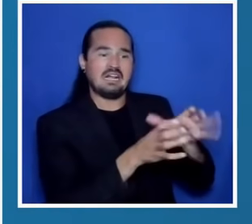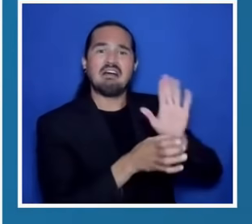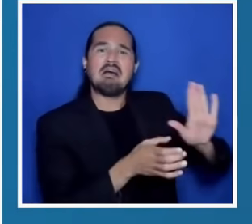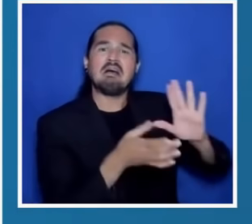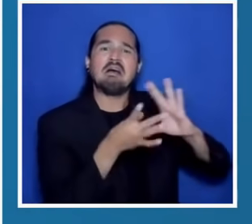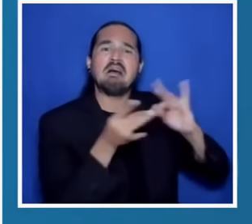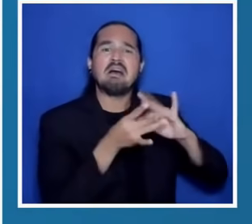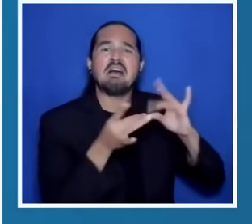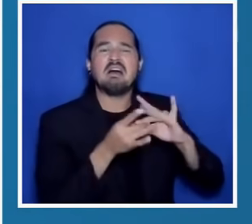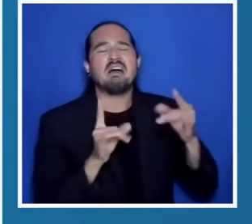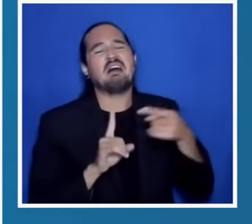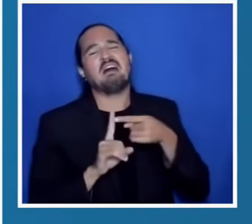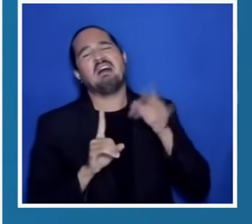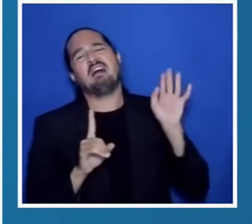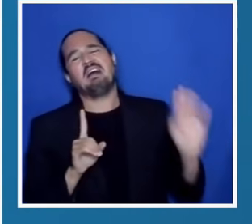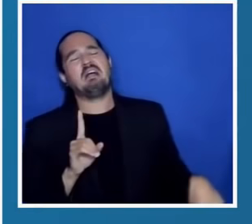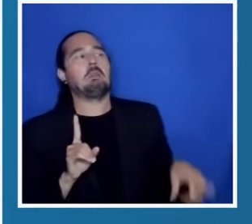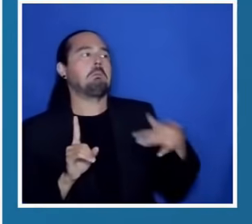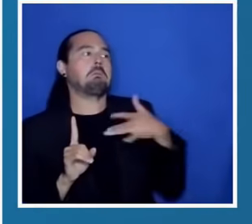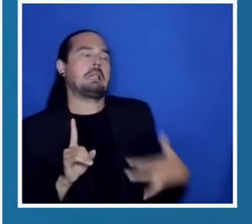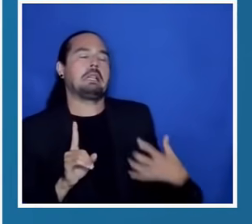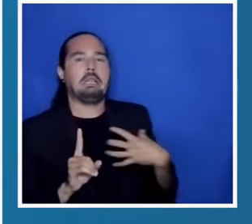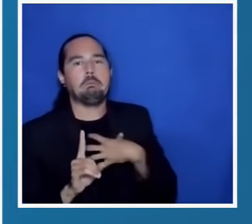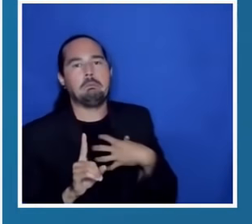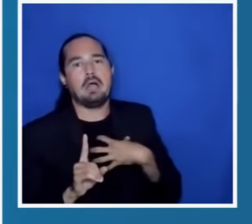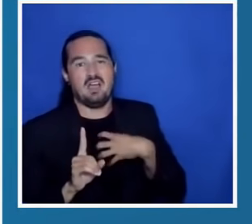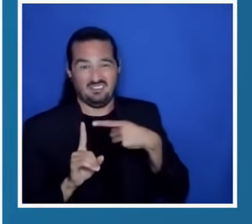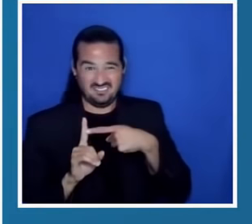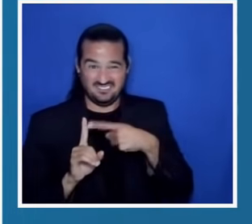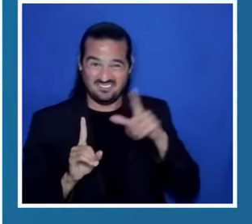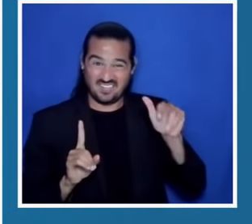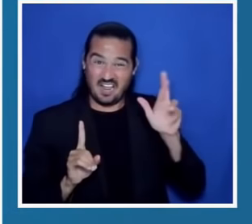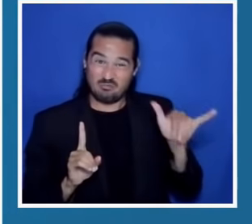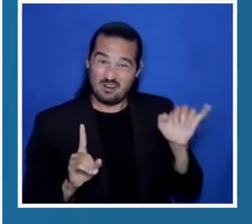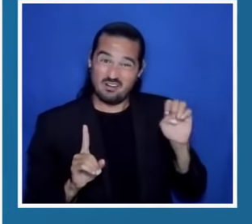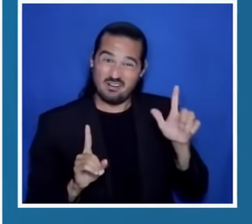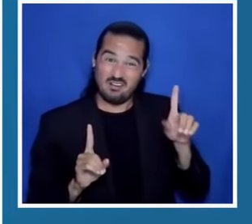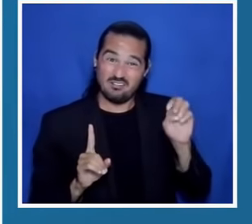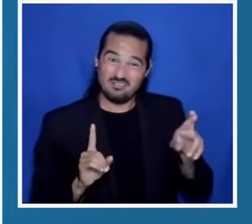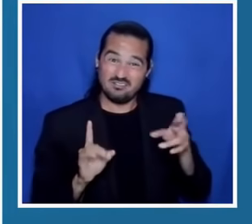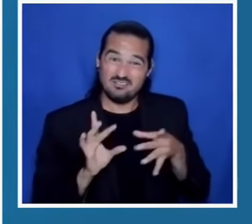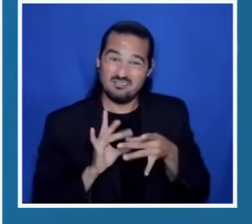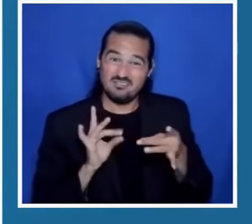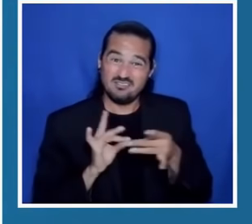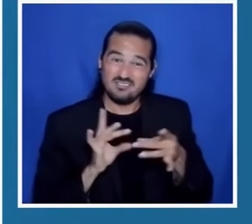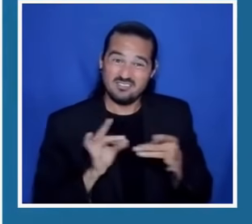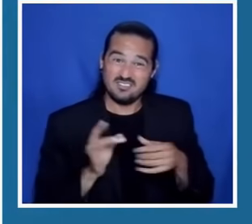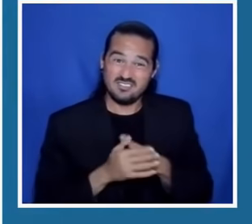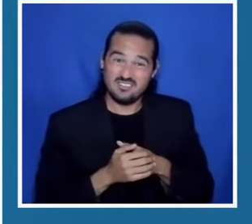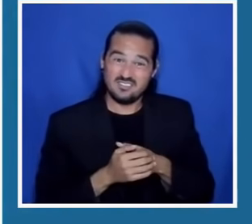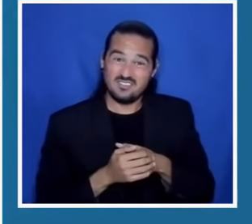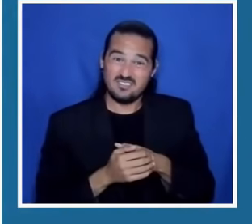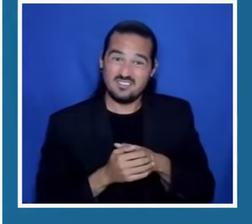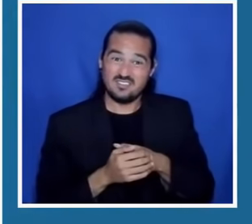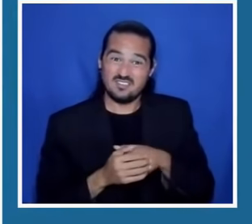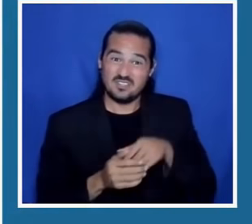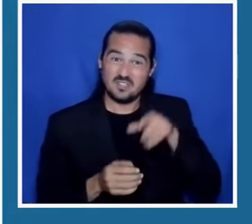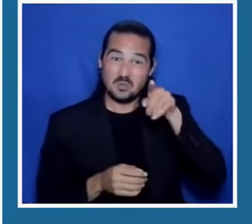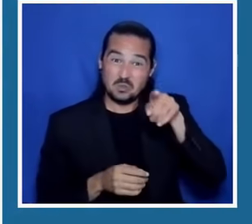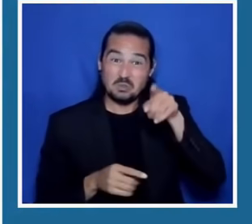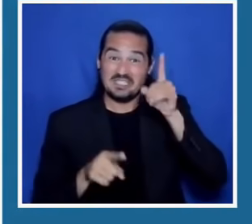I don't know if you saw in the You Can't Make It Up file, did you see the video that just came out with Larry